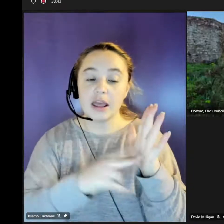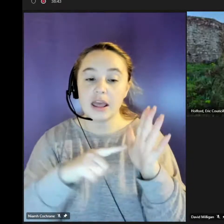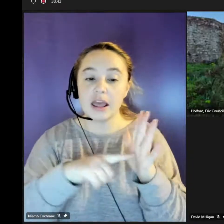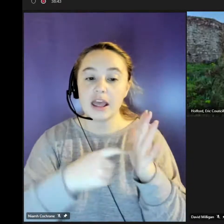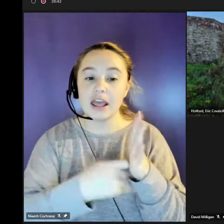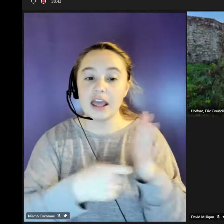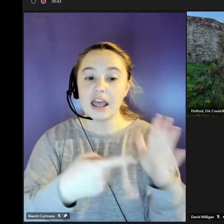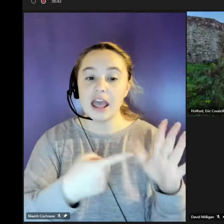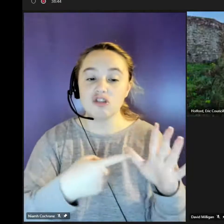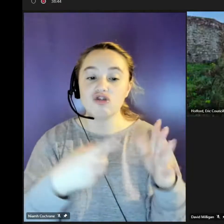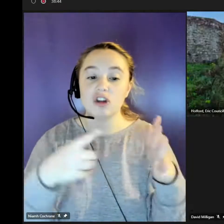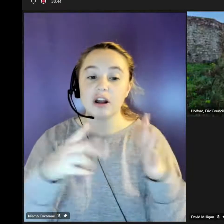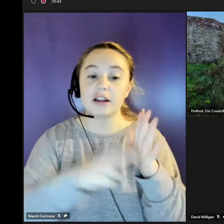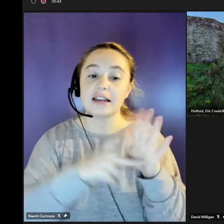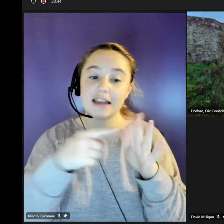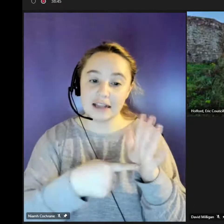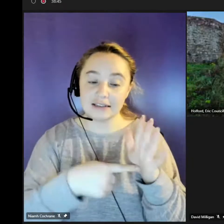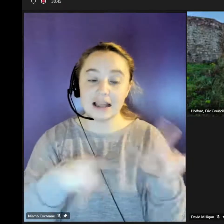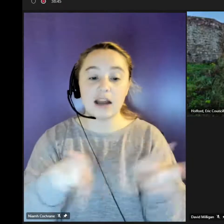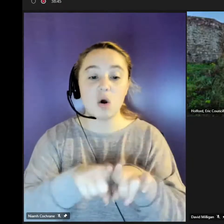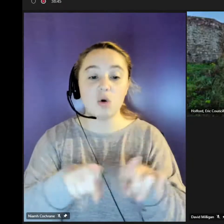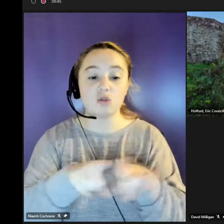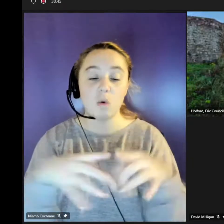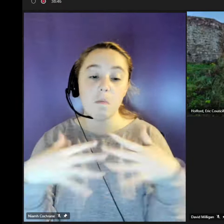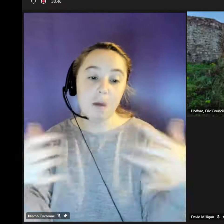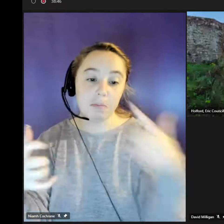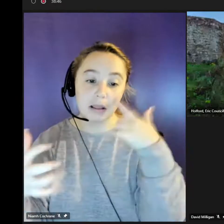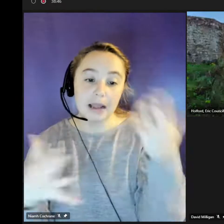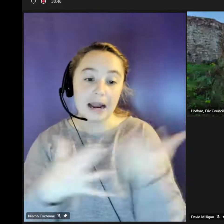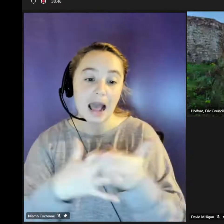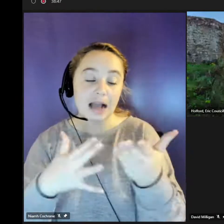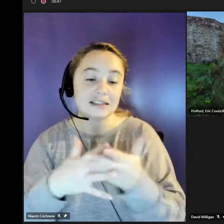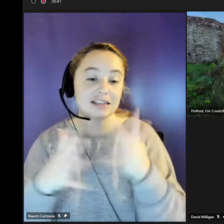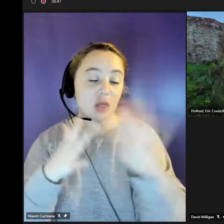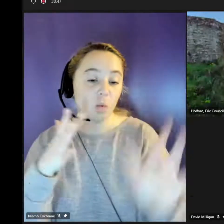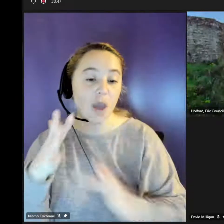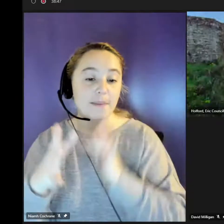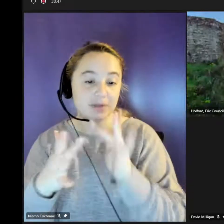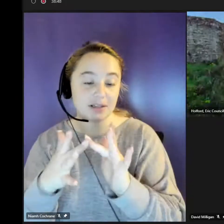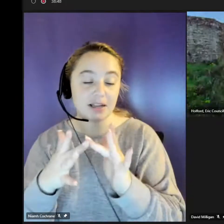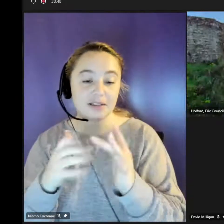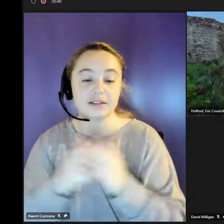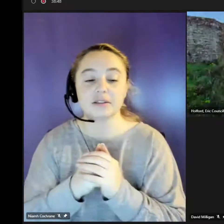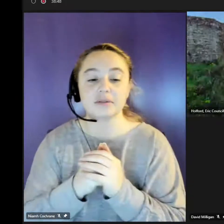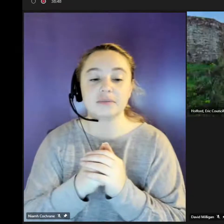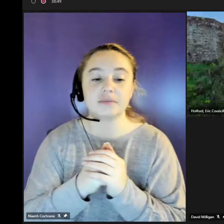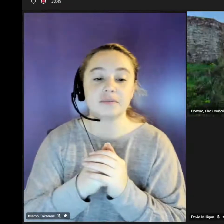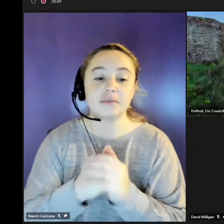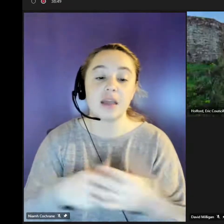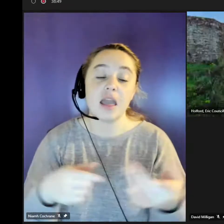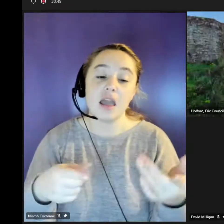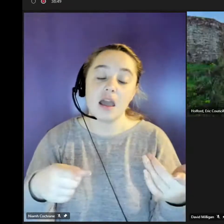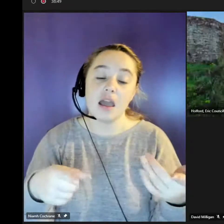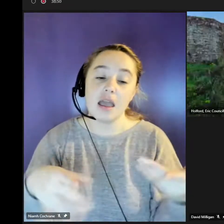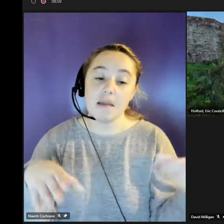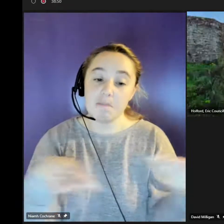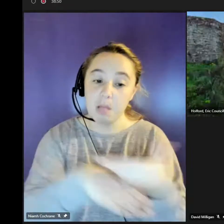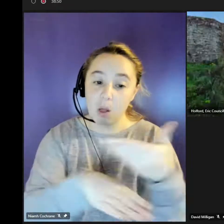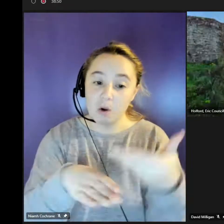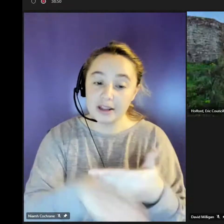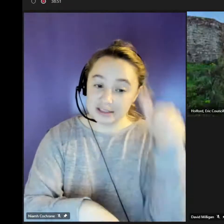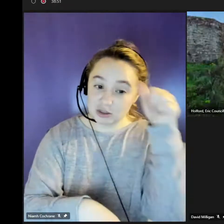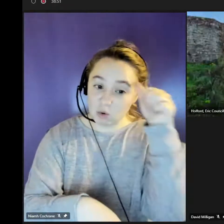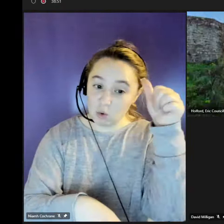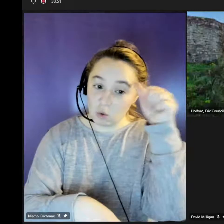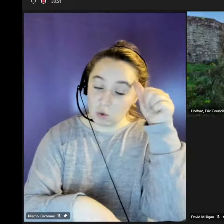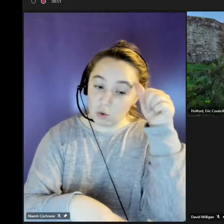public via the website, and employees are made aware of the updated code through the Learn